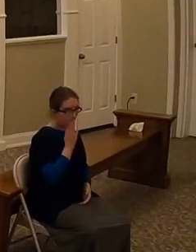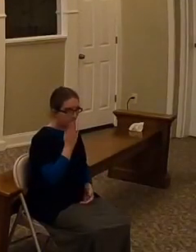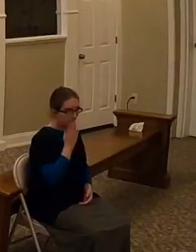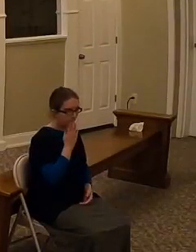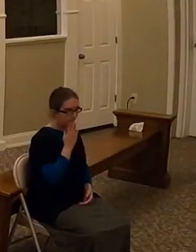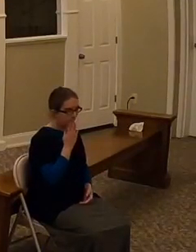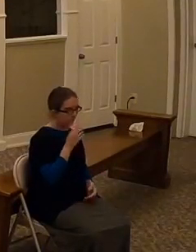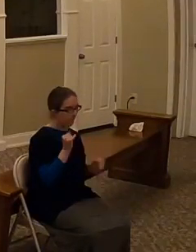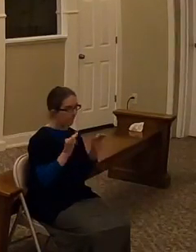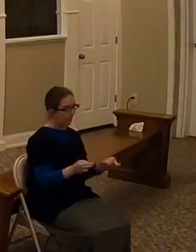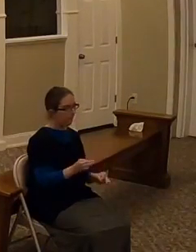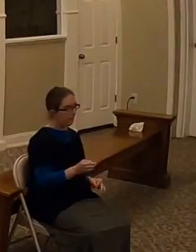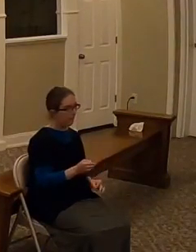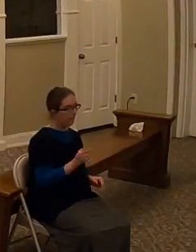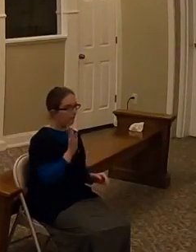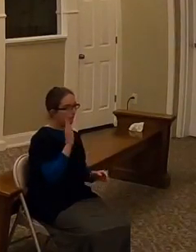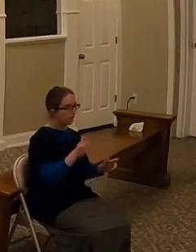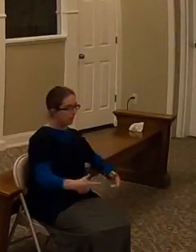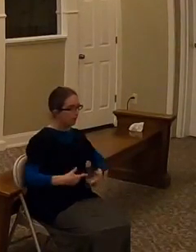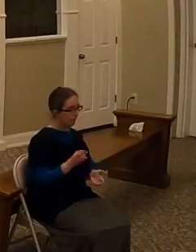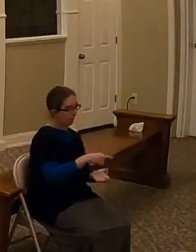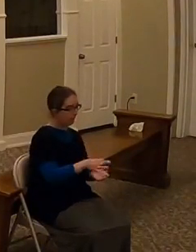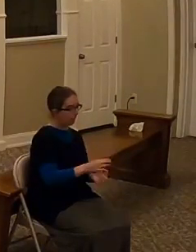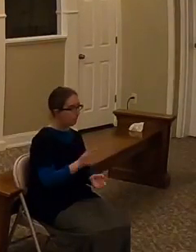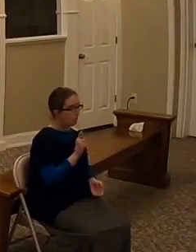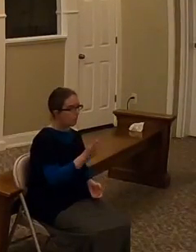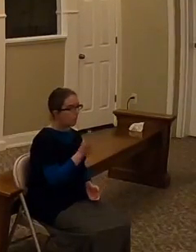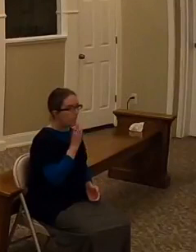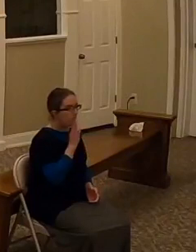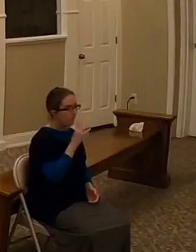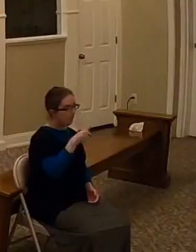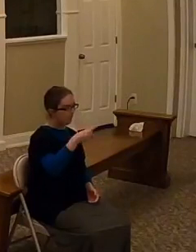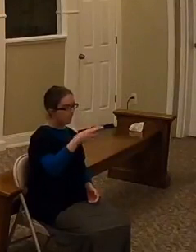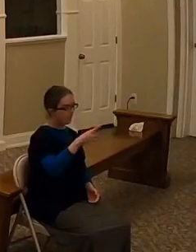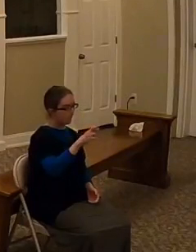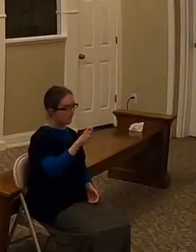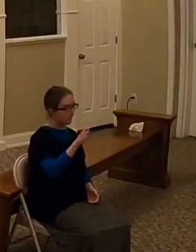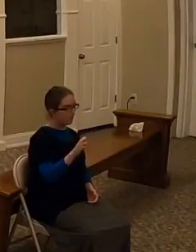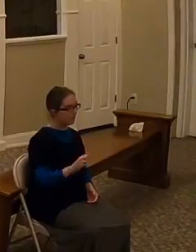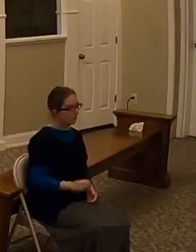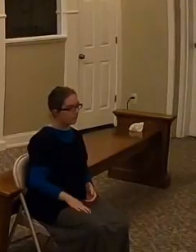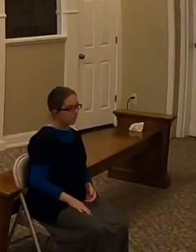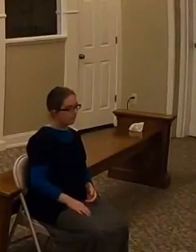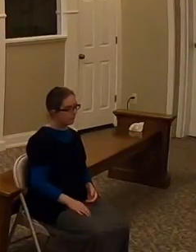Hallelujah. If you're going to live holy, you're going to be pure.